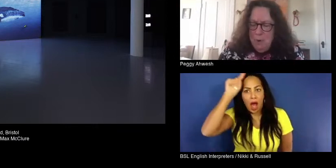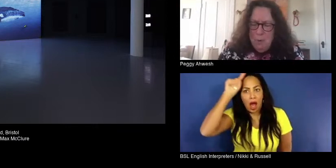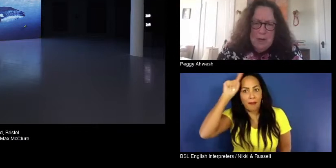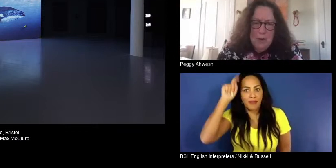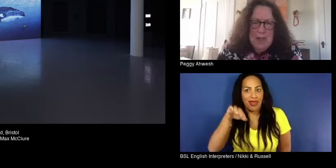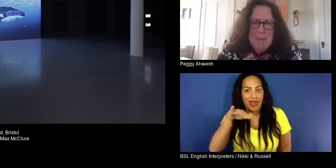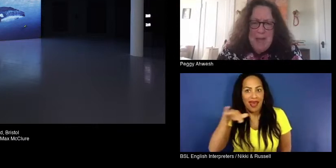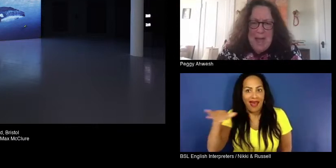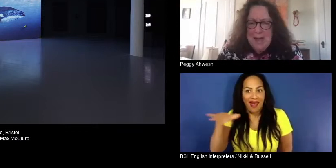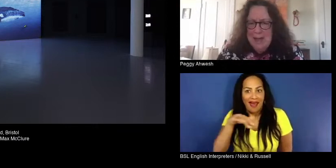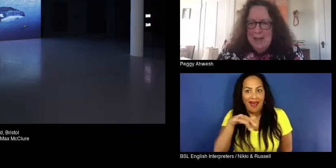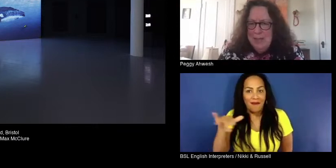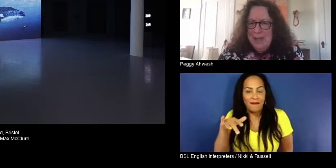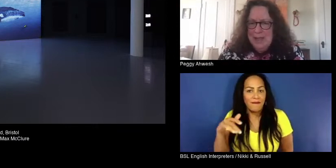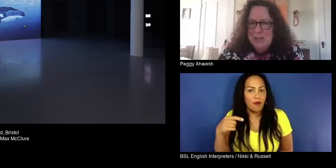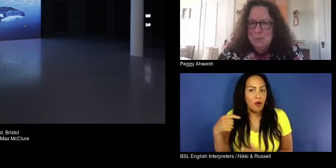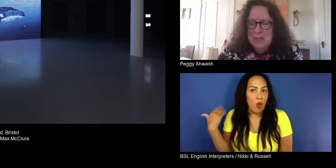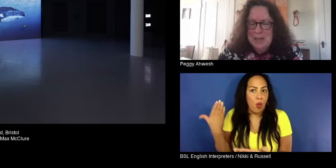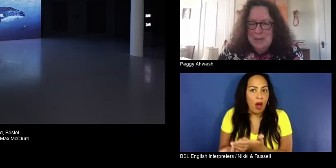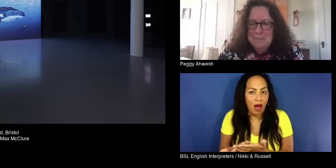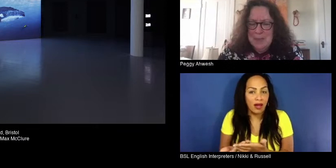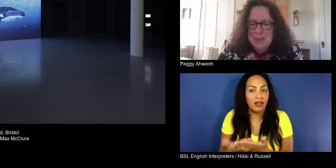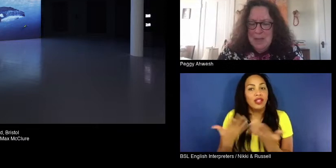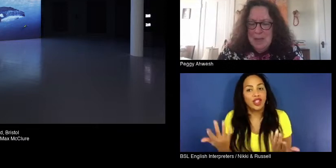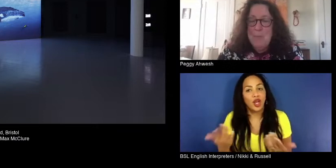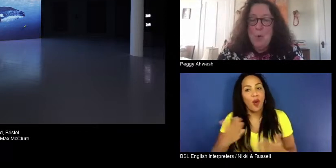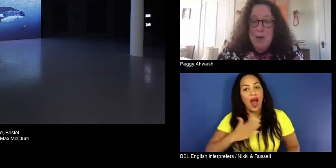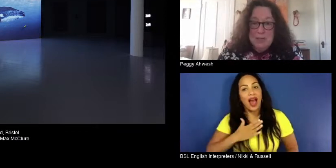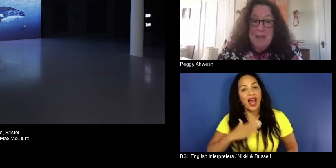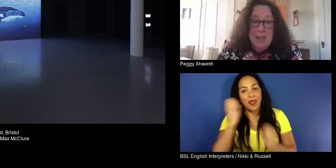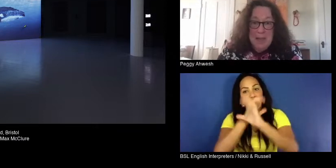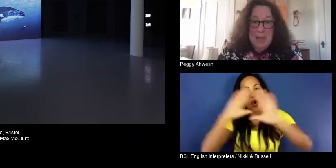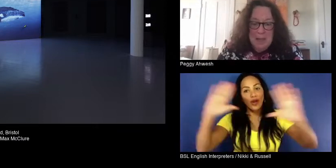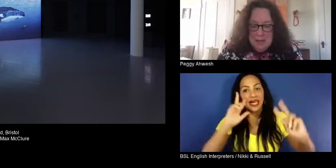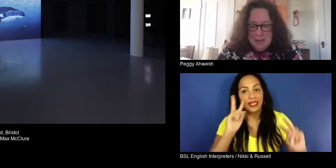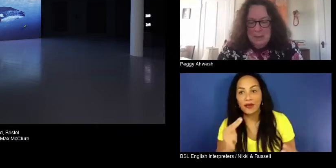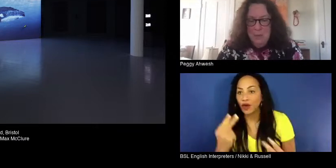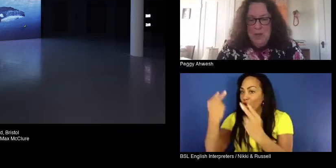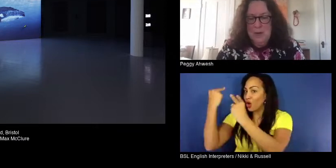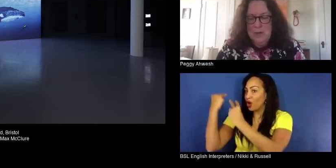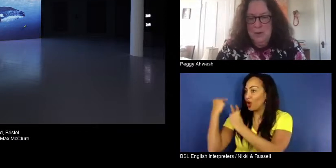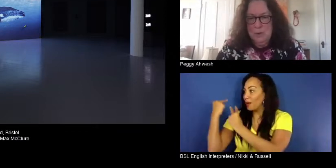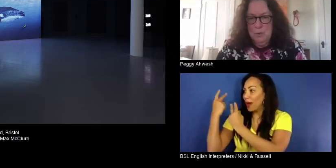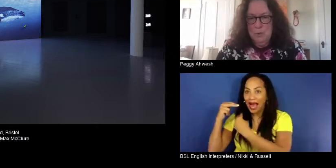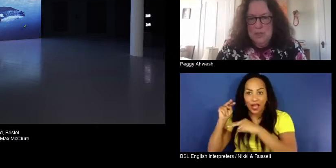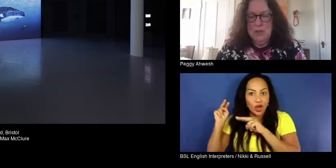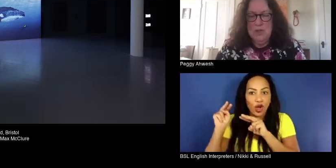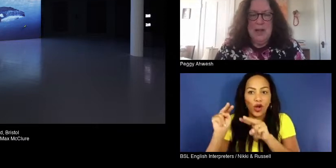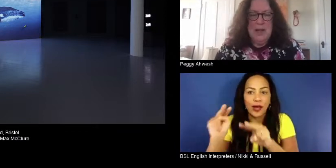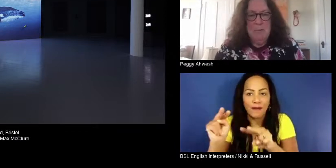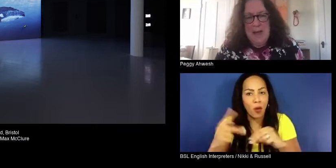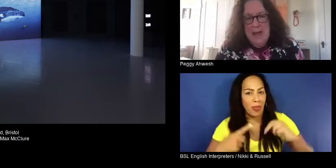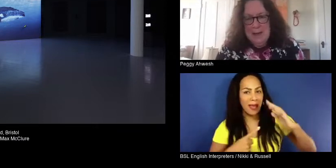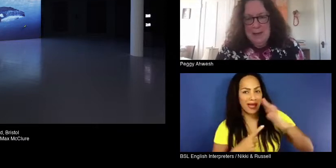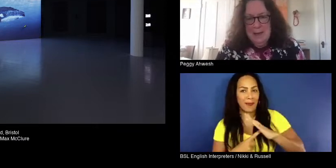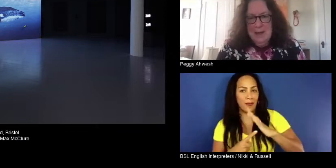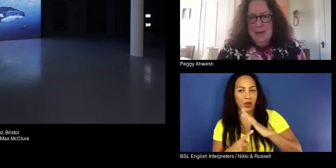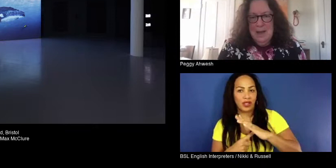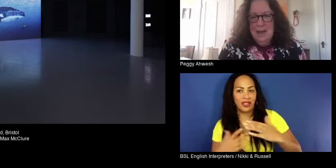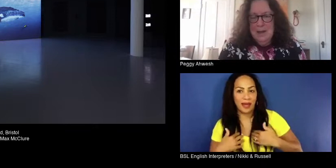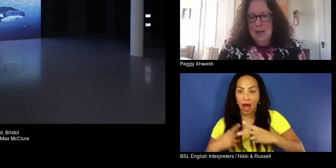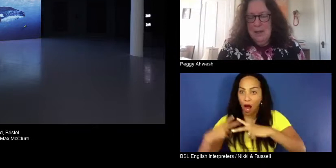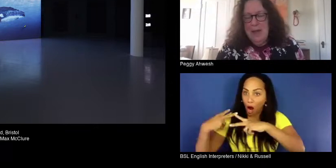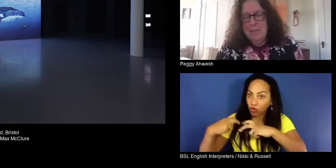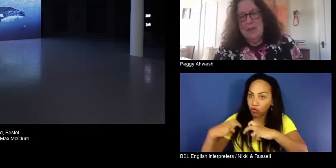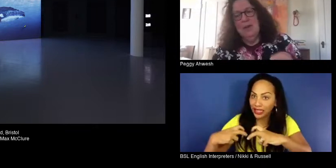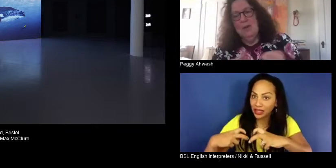looking forward and looking back, I think, is really important to me. And in some ways, when I do research and I go back,